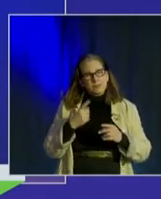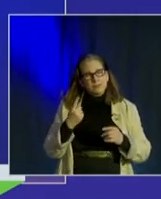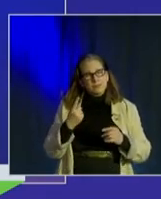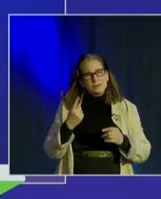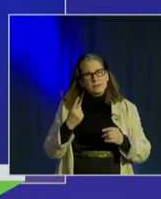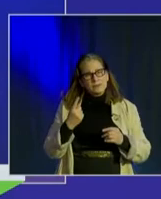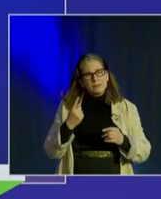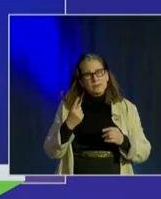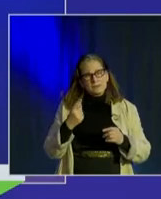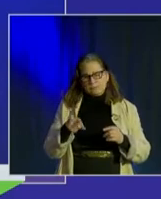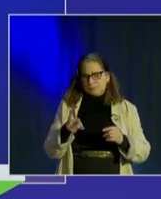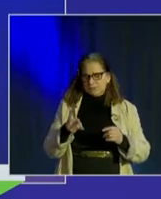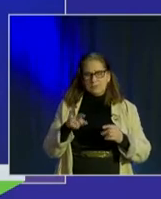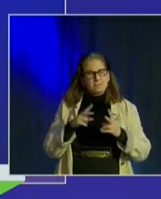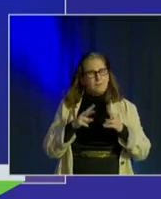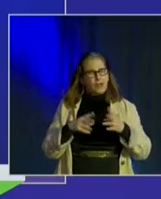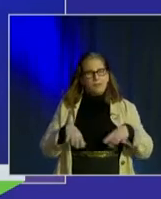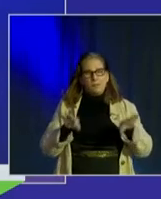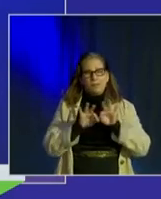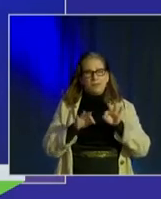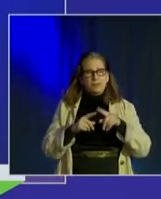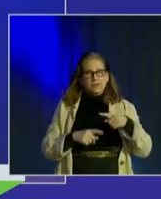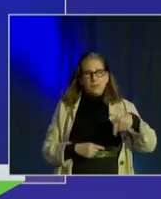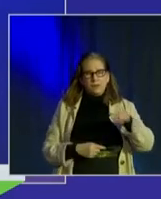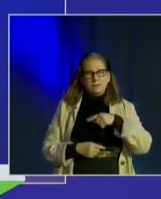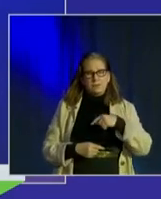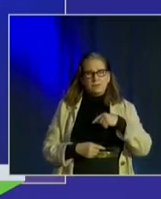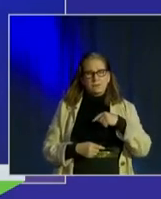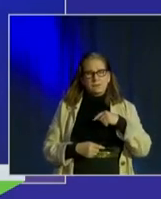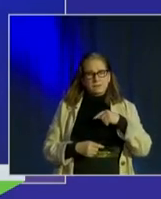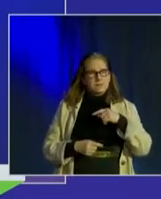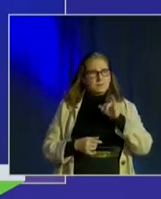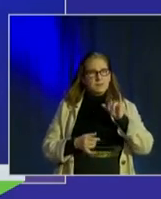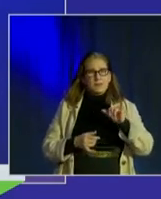talk about, and that is how people can get